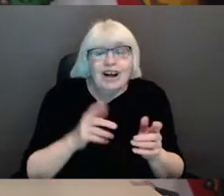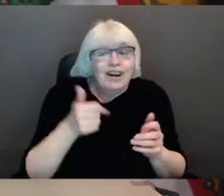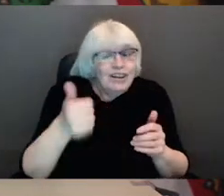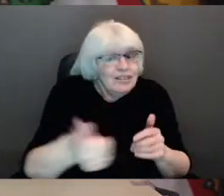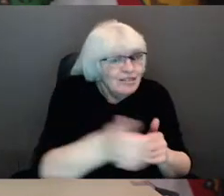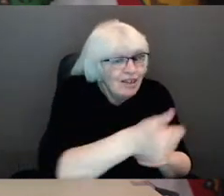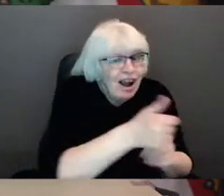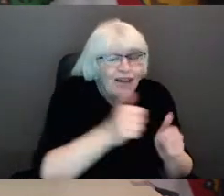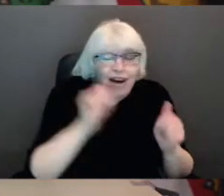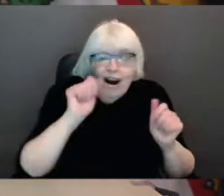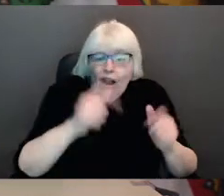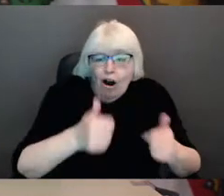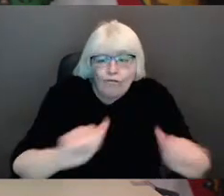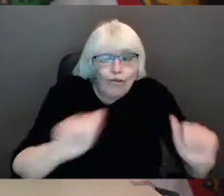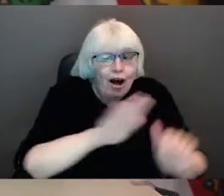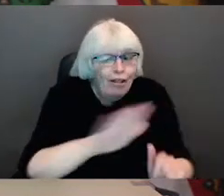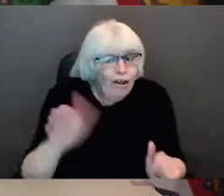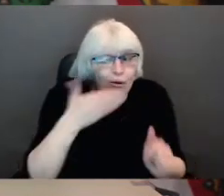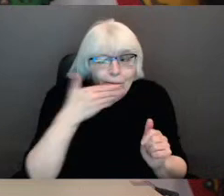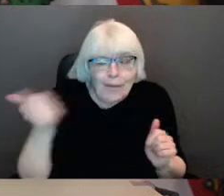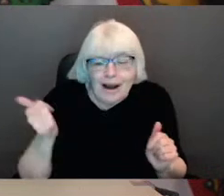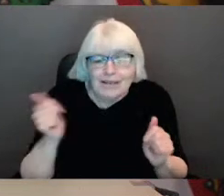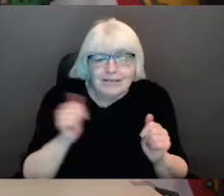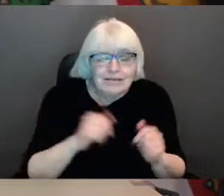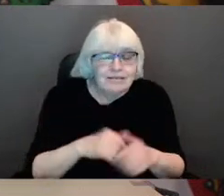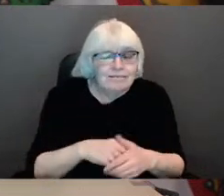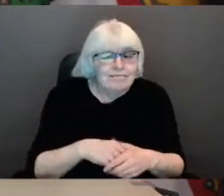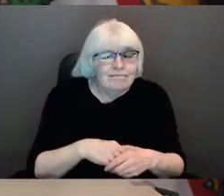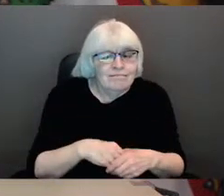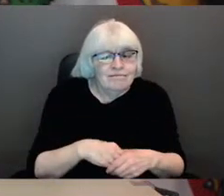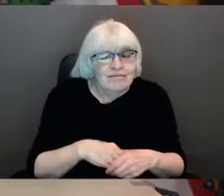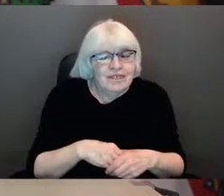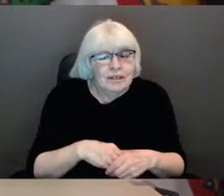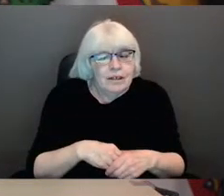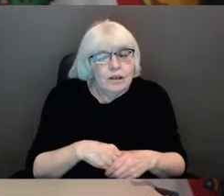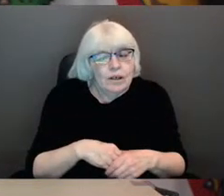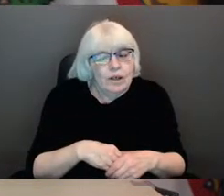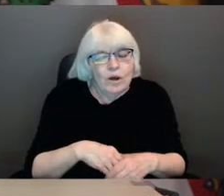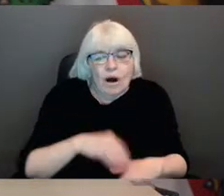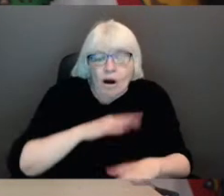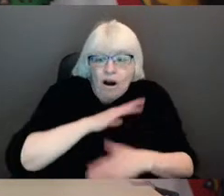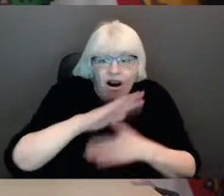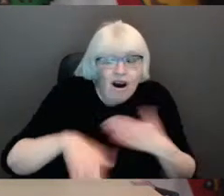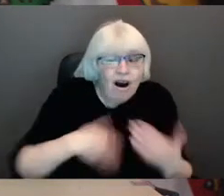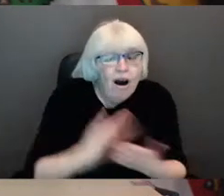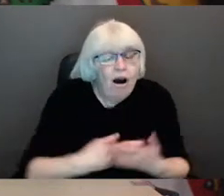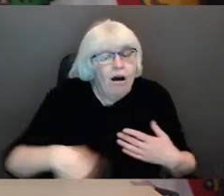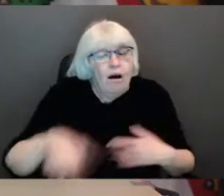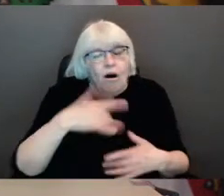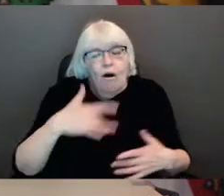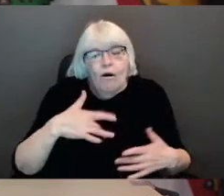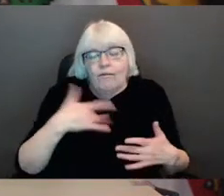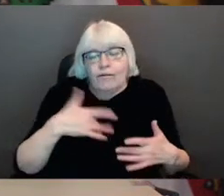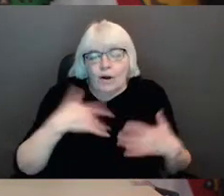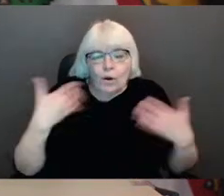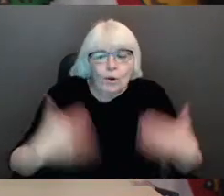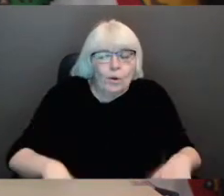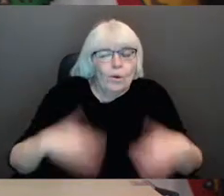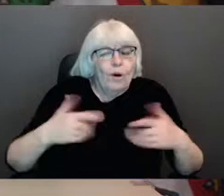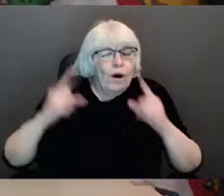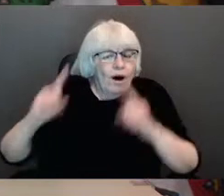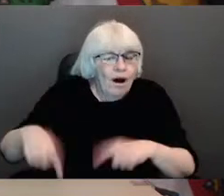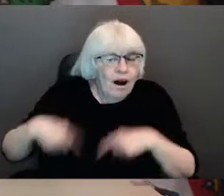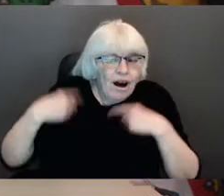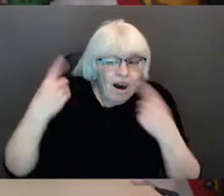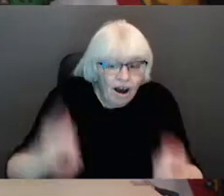it better or a little bit better. I think it's been a long haul. You're all tired of it. I'm tired of it.